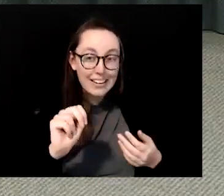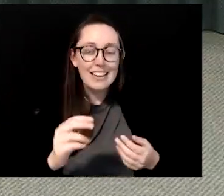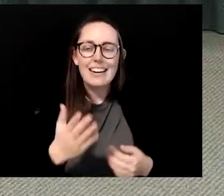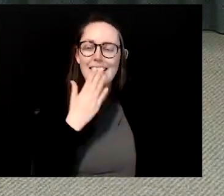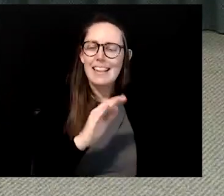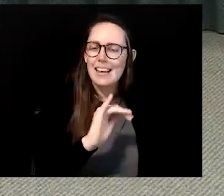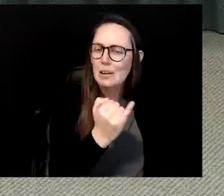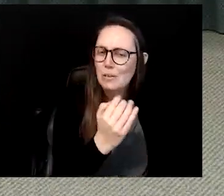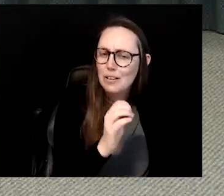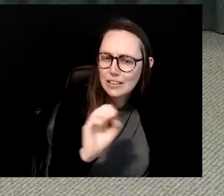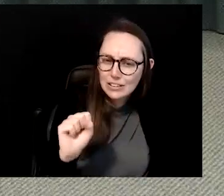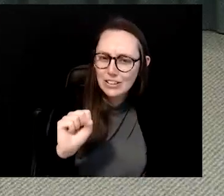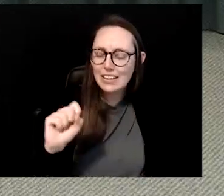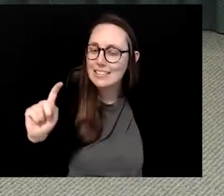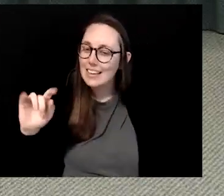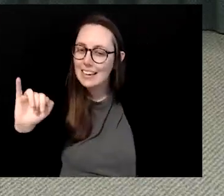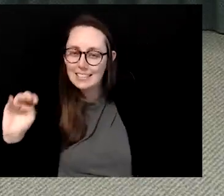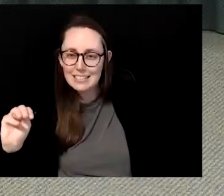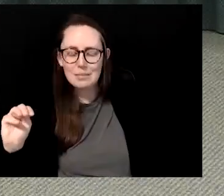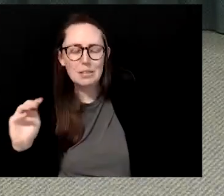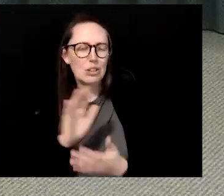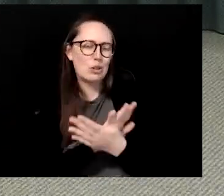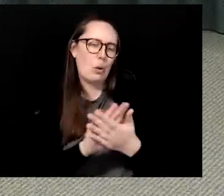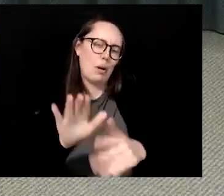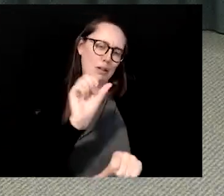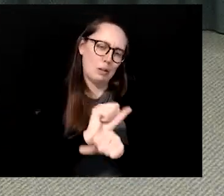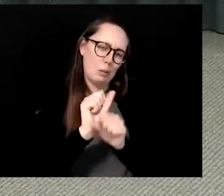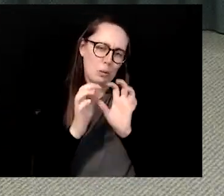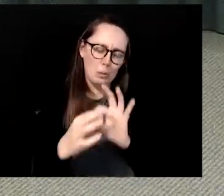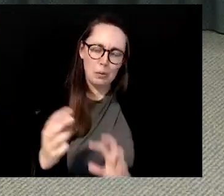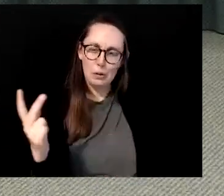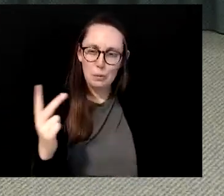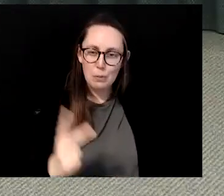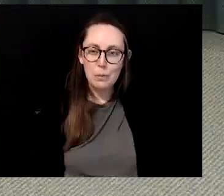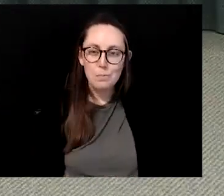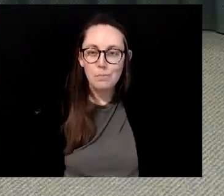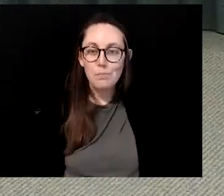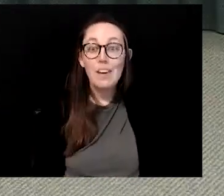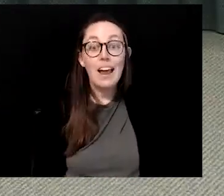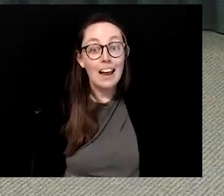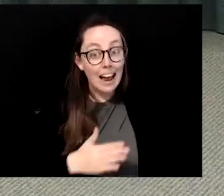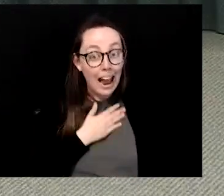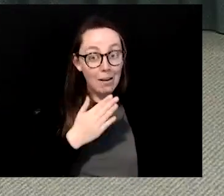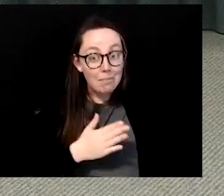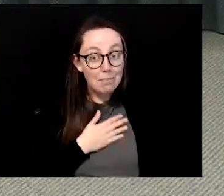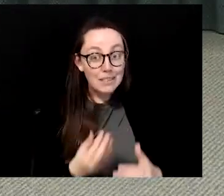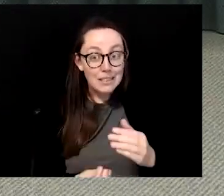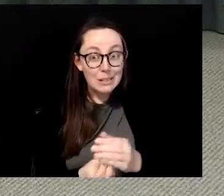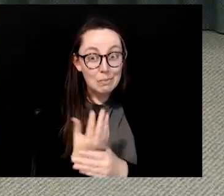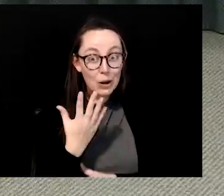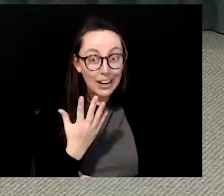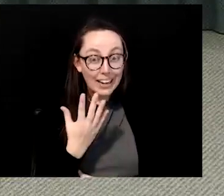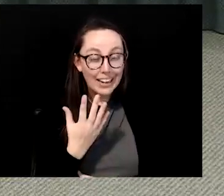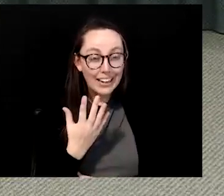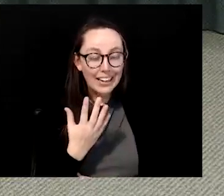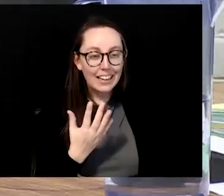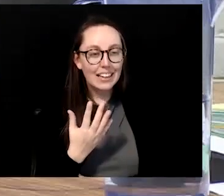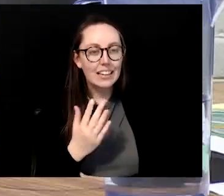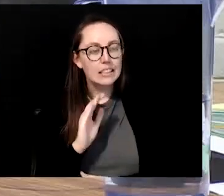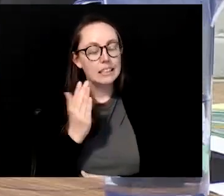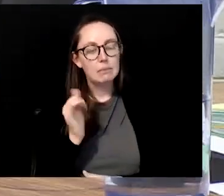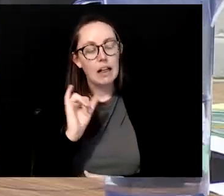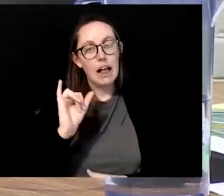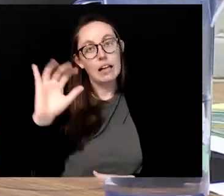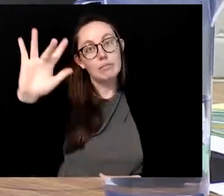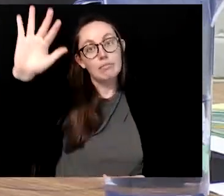working with you for a short time I've been here uh Happy Spring to everybody uh we had oh it seems like ancient history now but